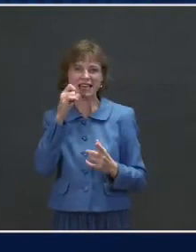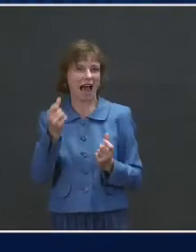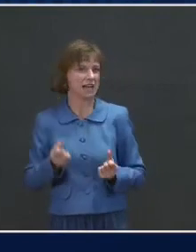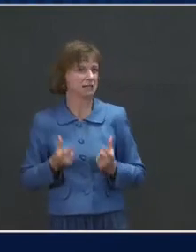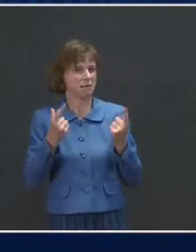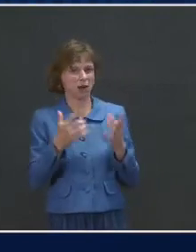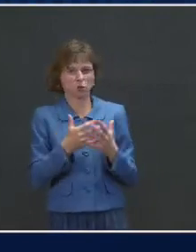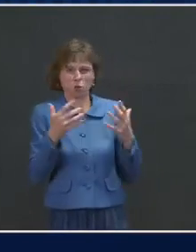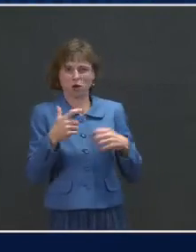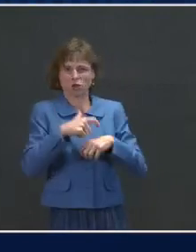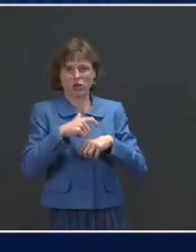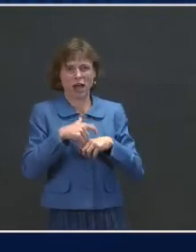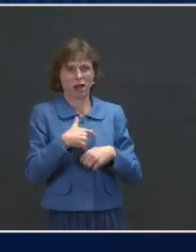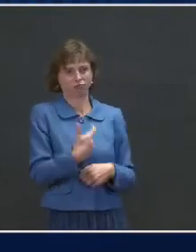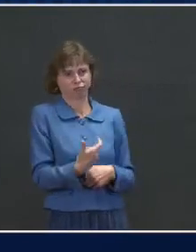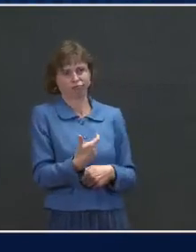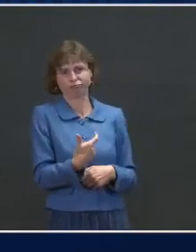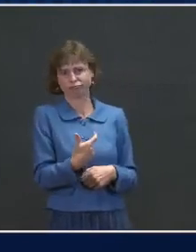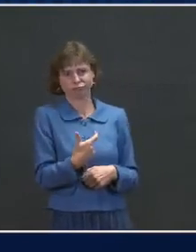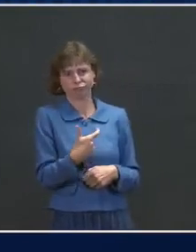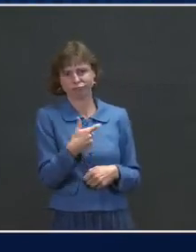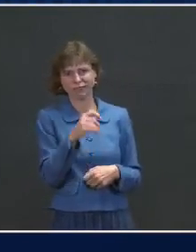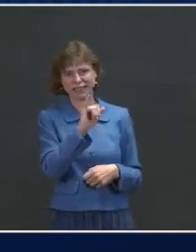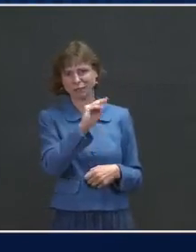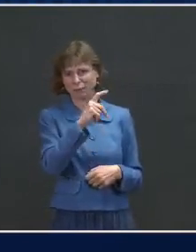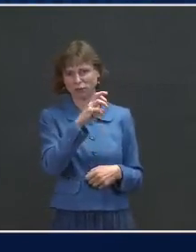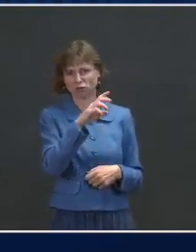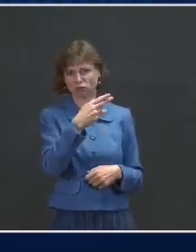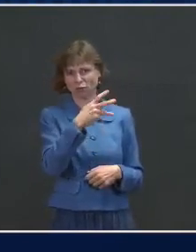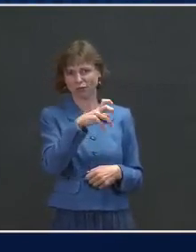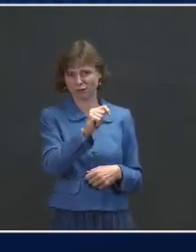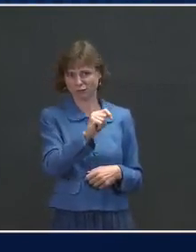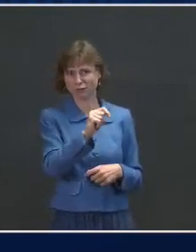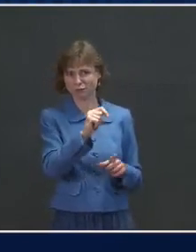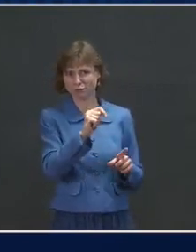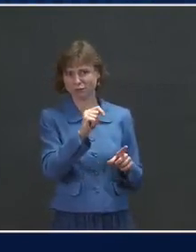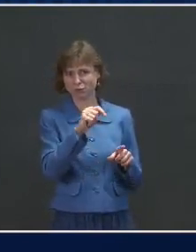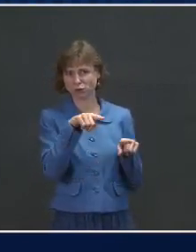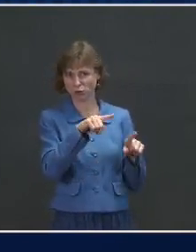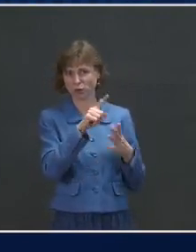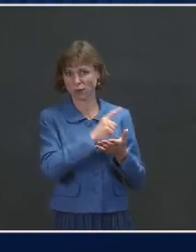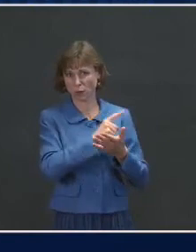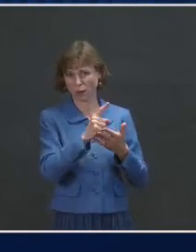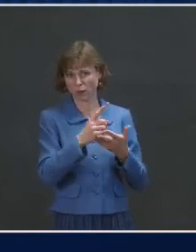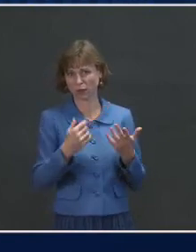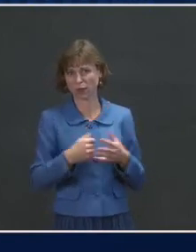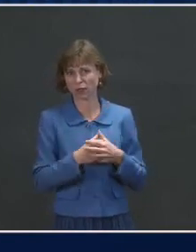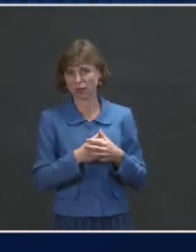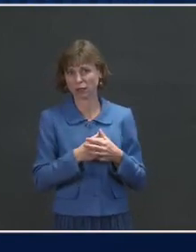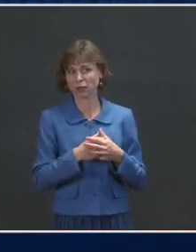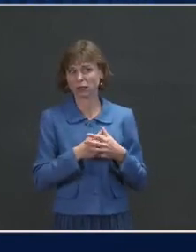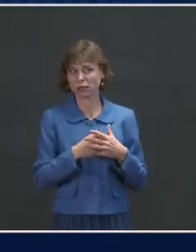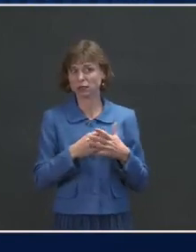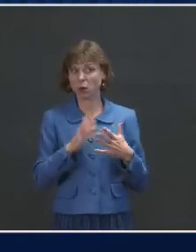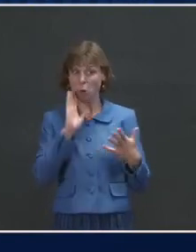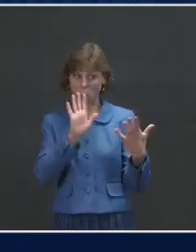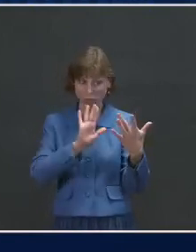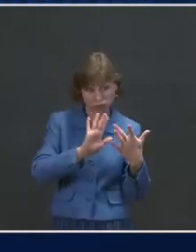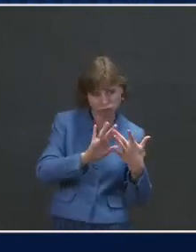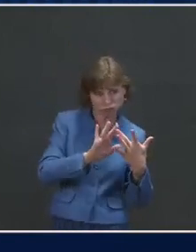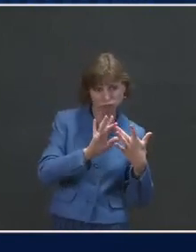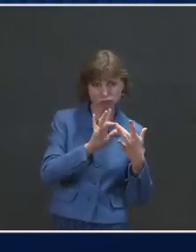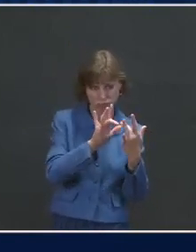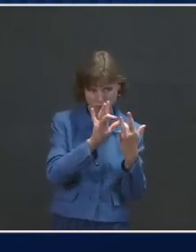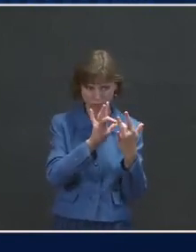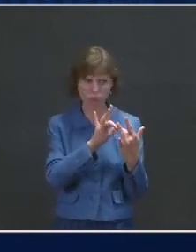too much time watching the proceedings of any time over the course of this week. He will remain closely in touch with Speaker Pelosi,